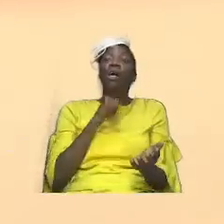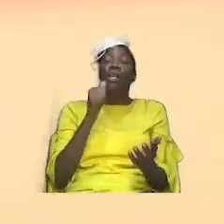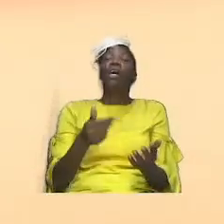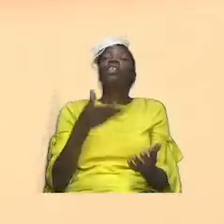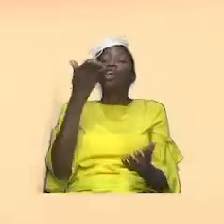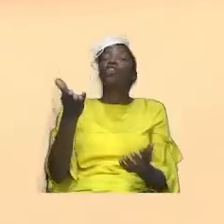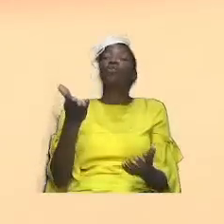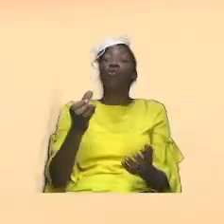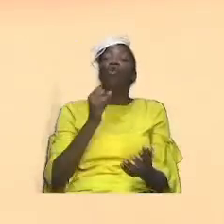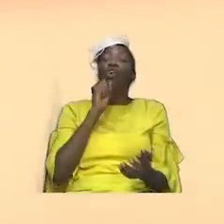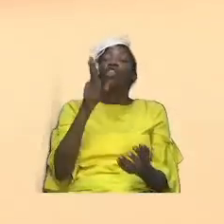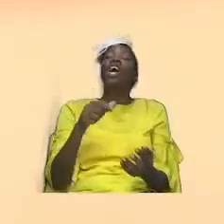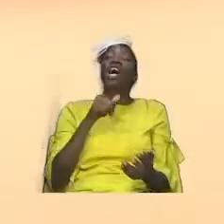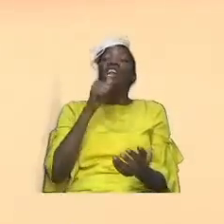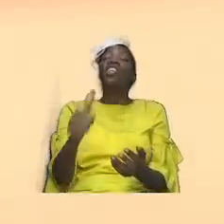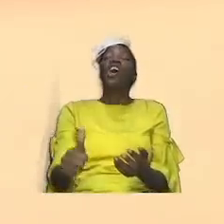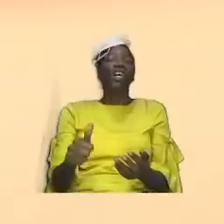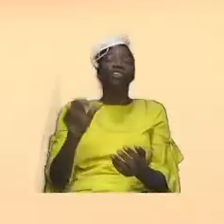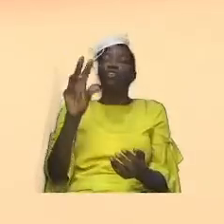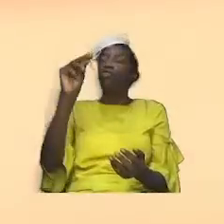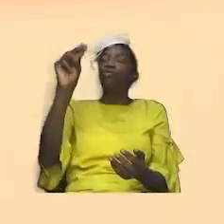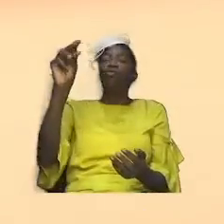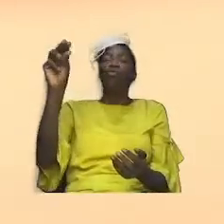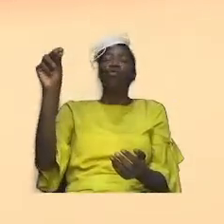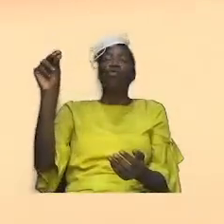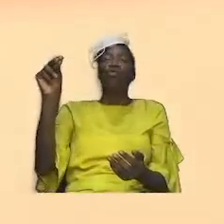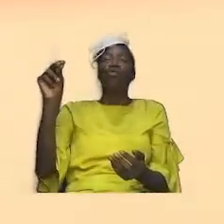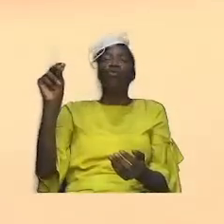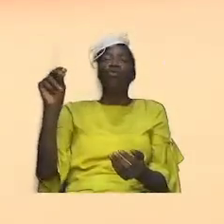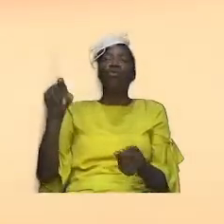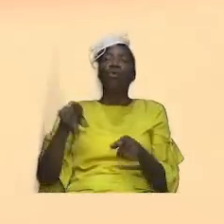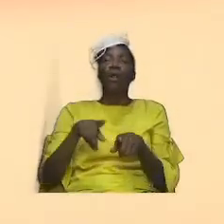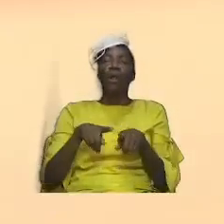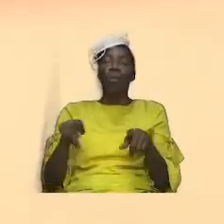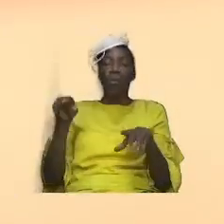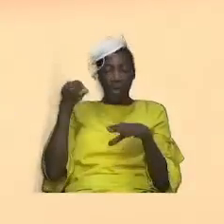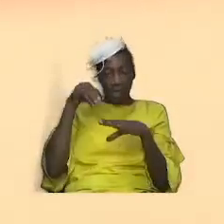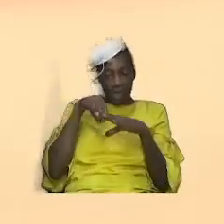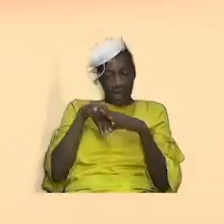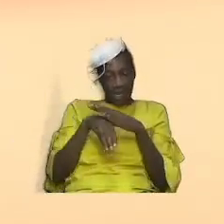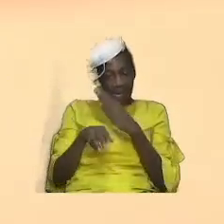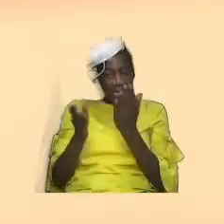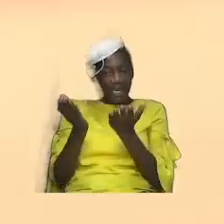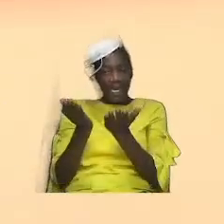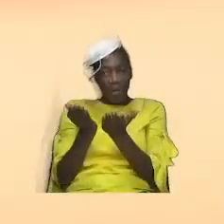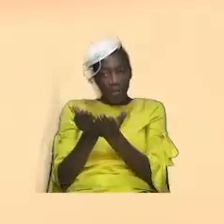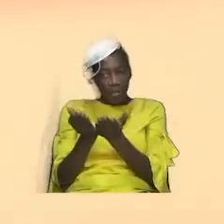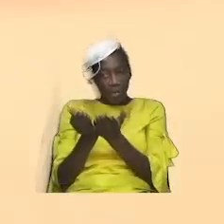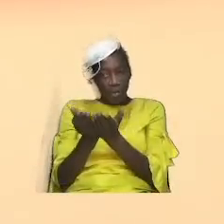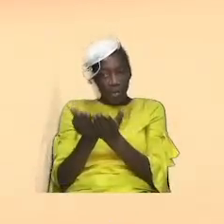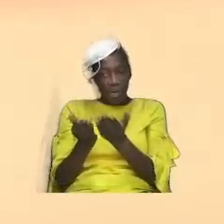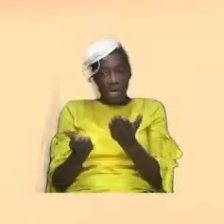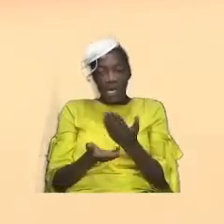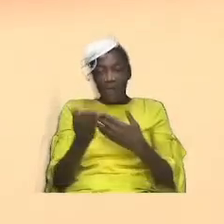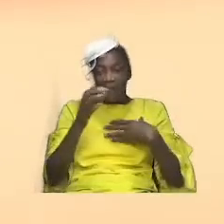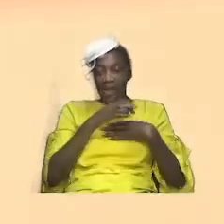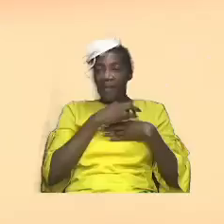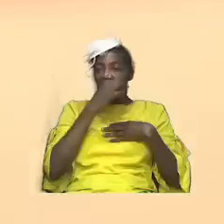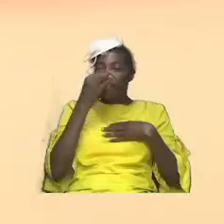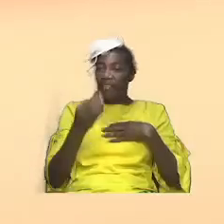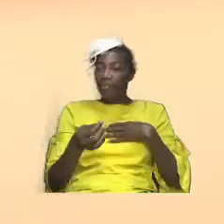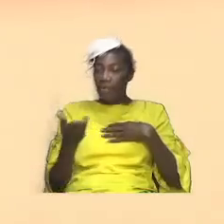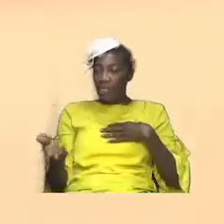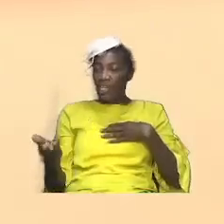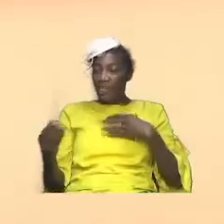not this, and thou shall not, no. But within the book, there are the spiritual things that